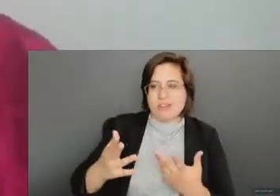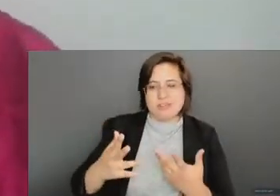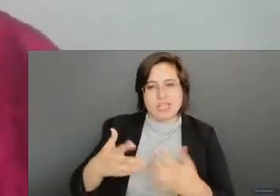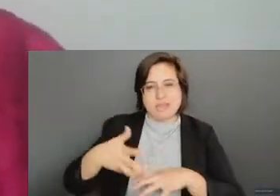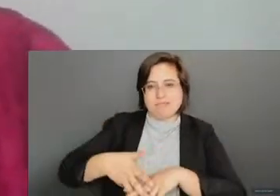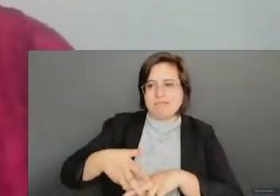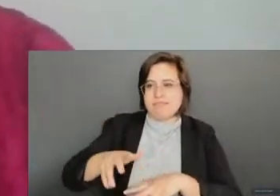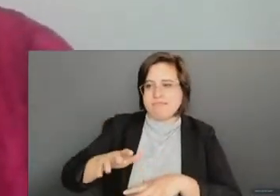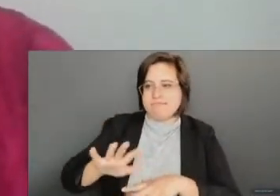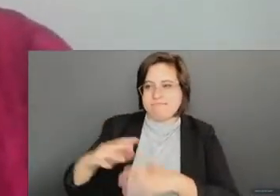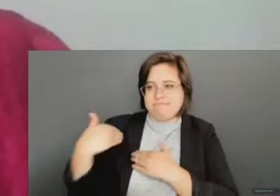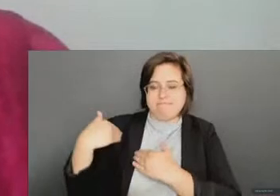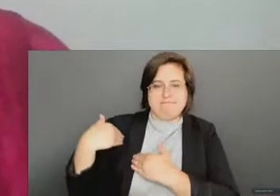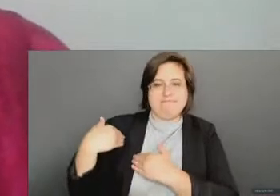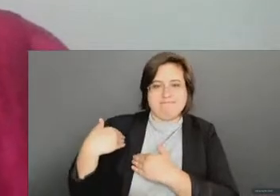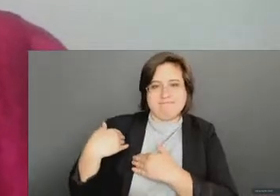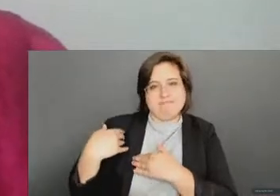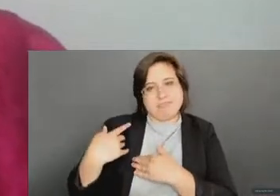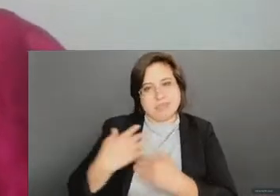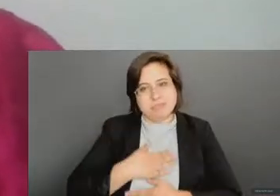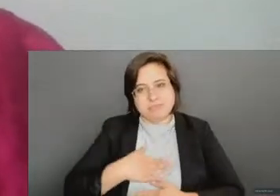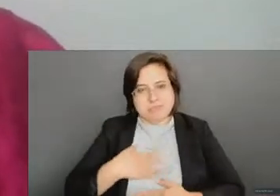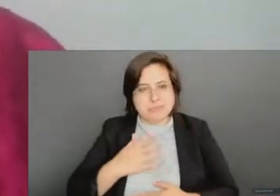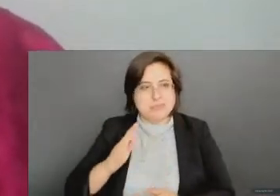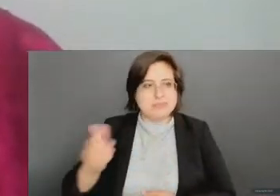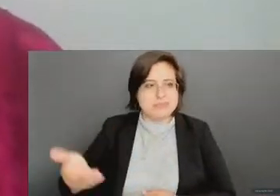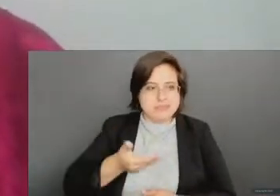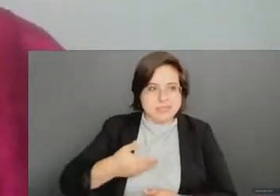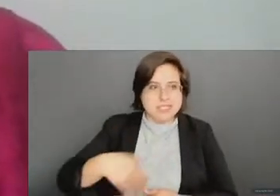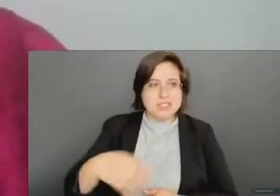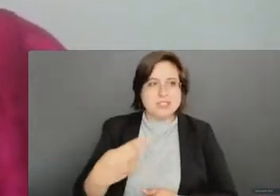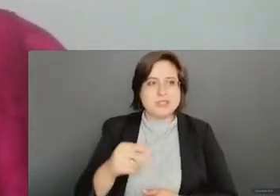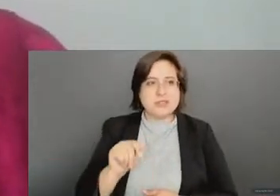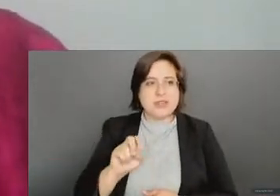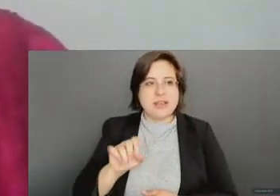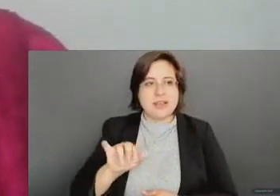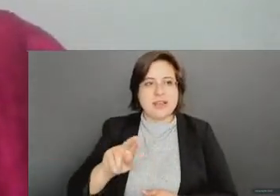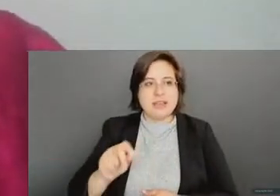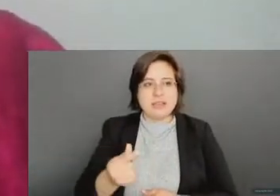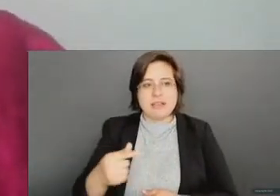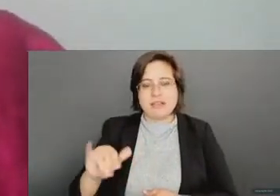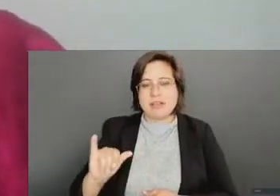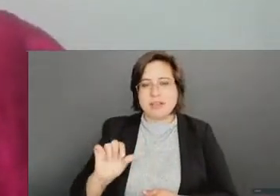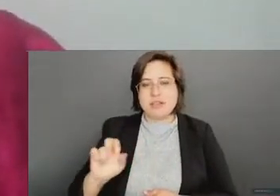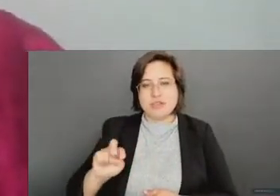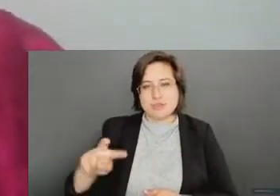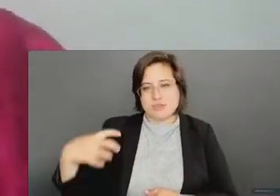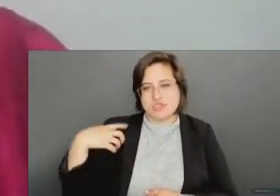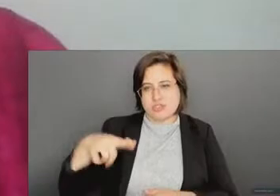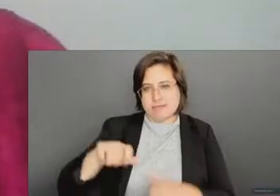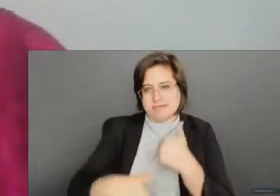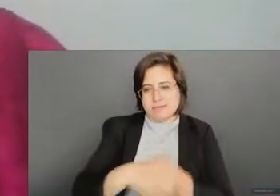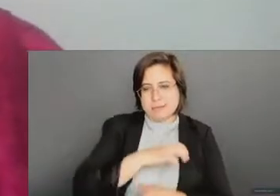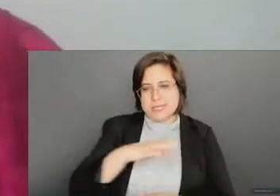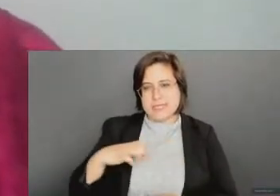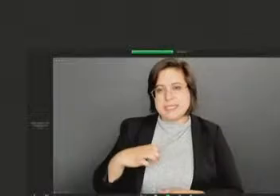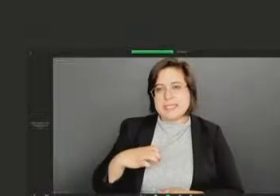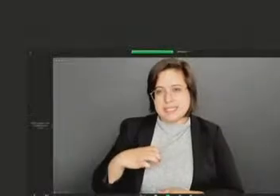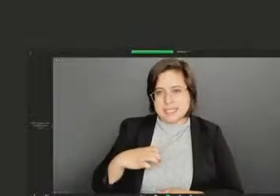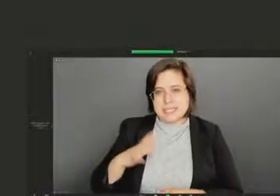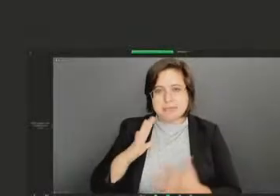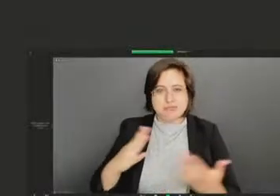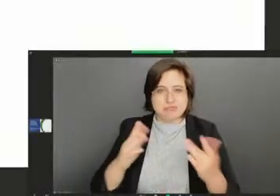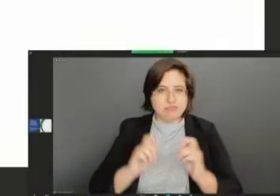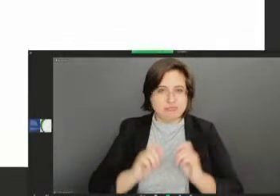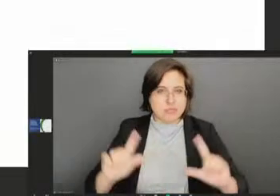great pleasure I introduce Hye-Young Yoon, the chair of this subcommittee. Could we have the slides